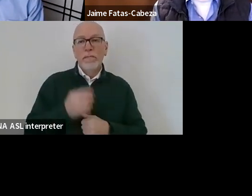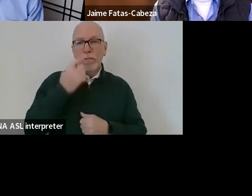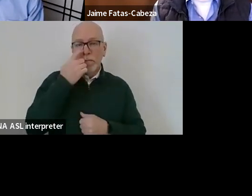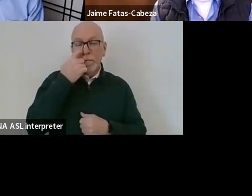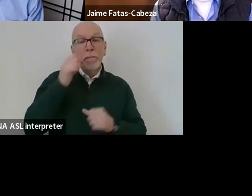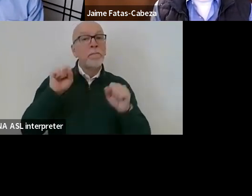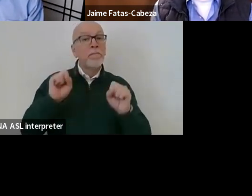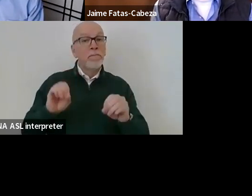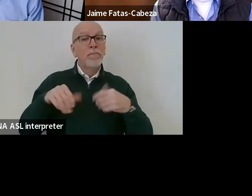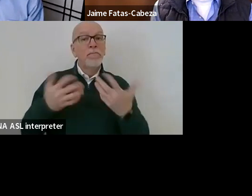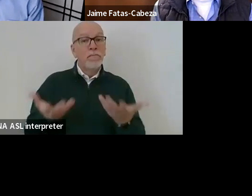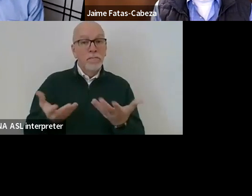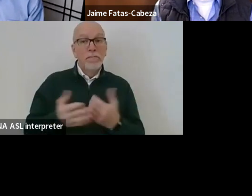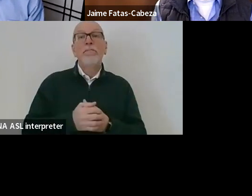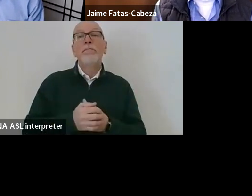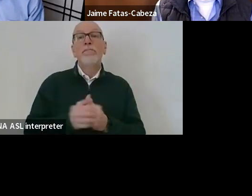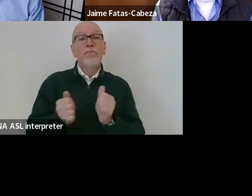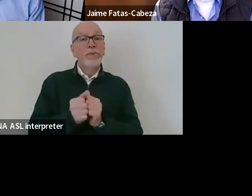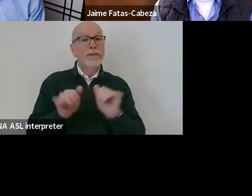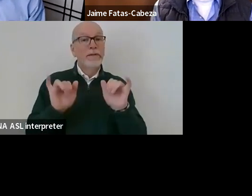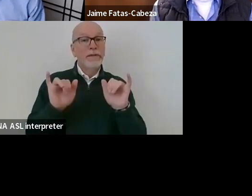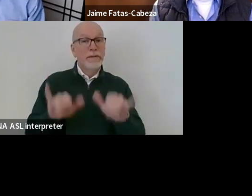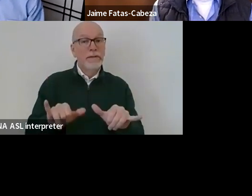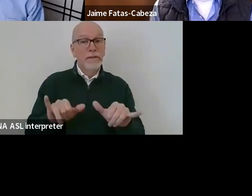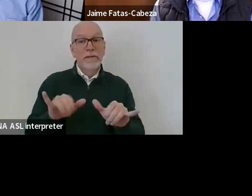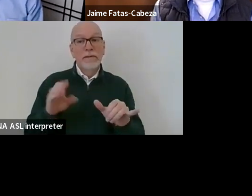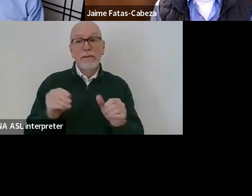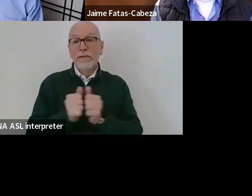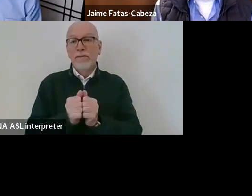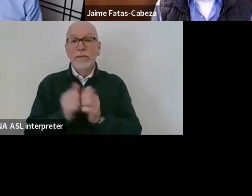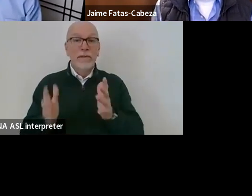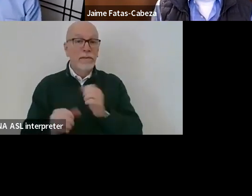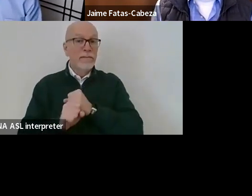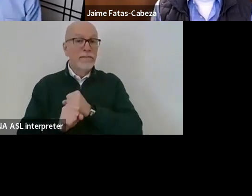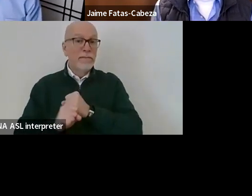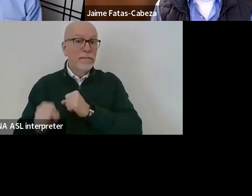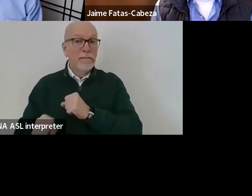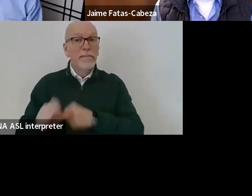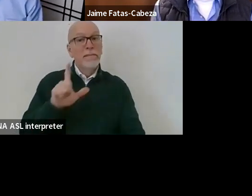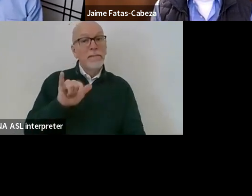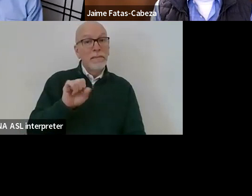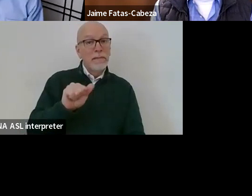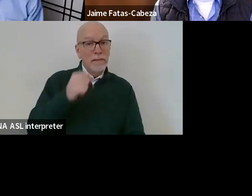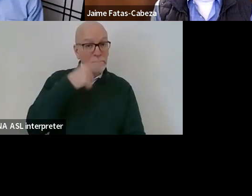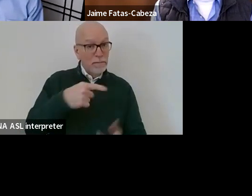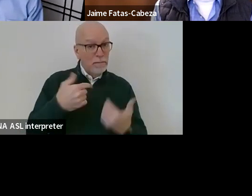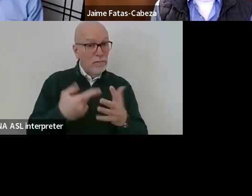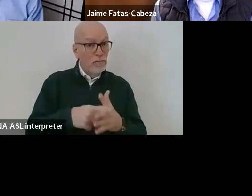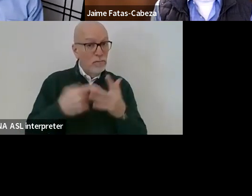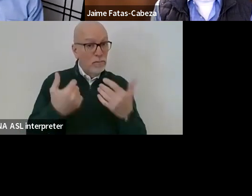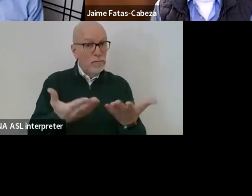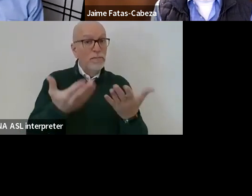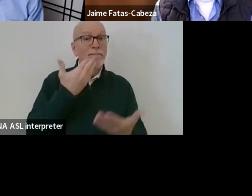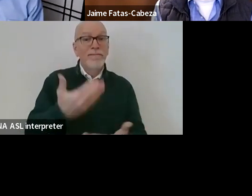So, with that, and without further ado, Lisa, please do take it away. Thank